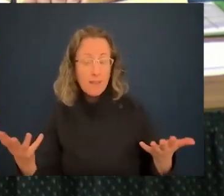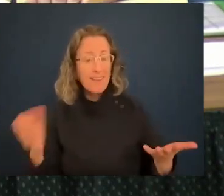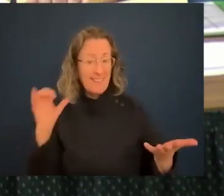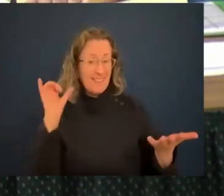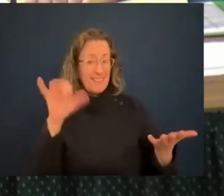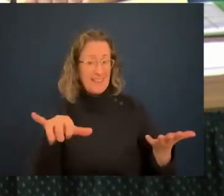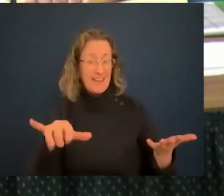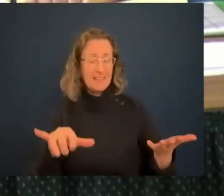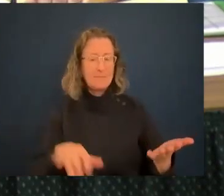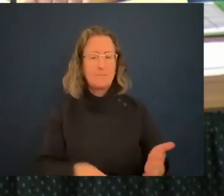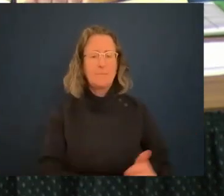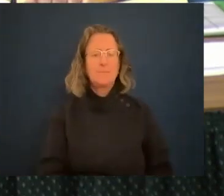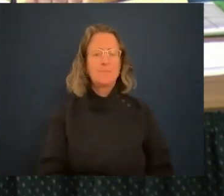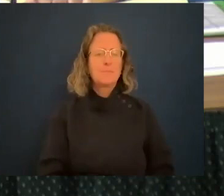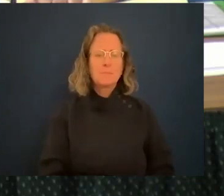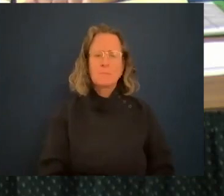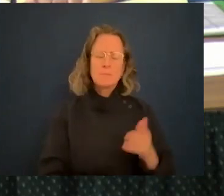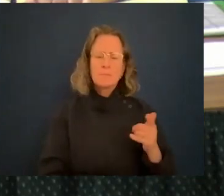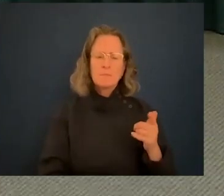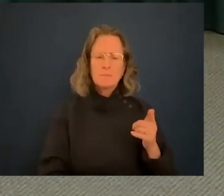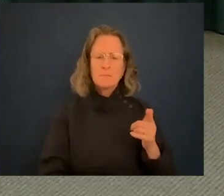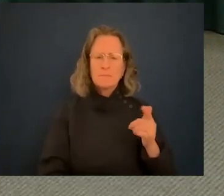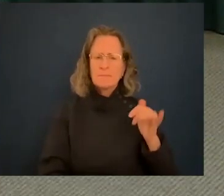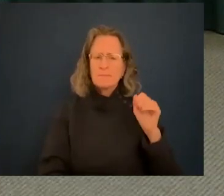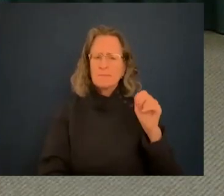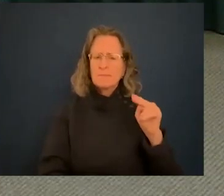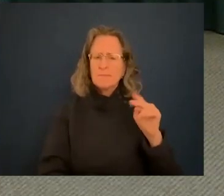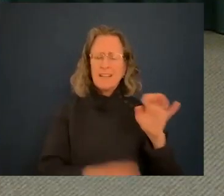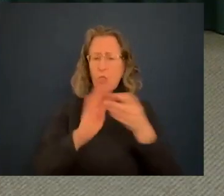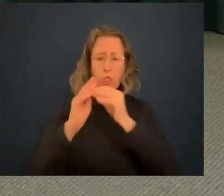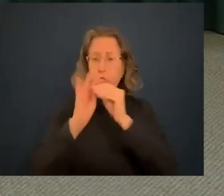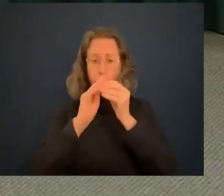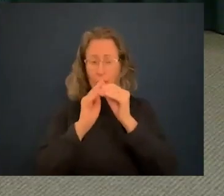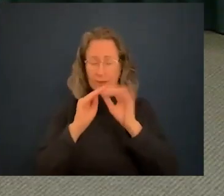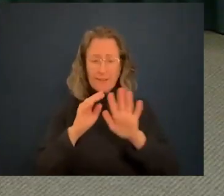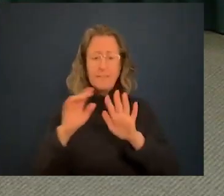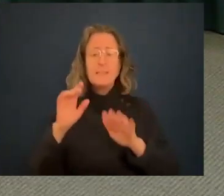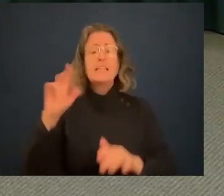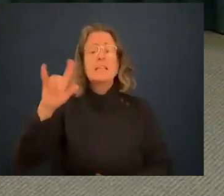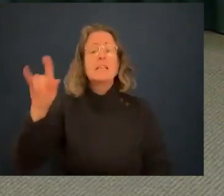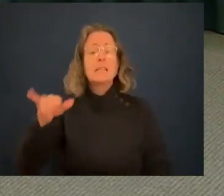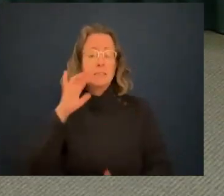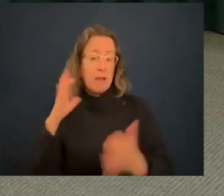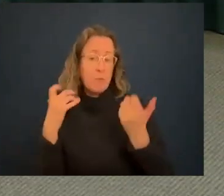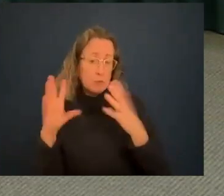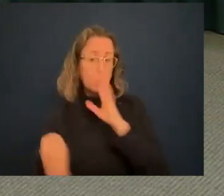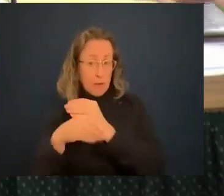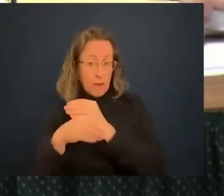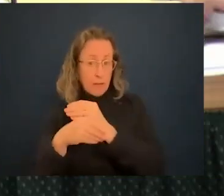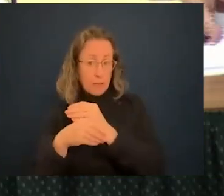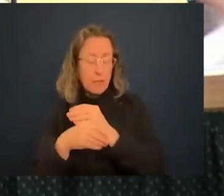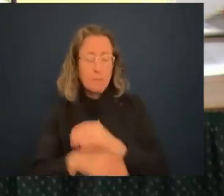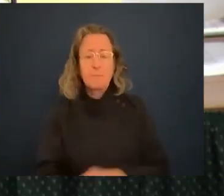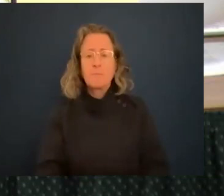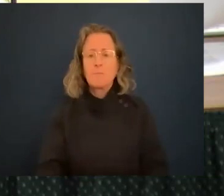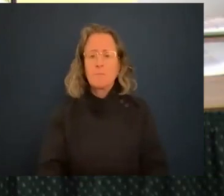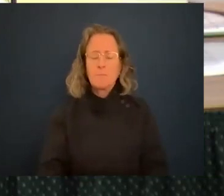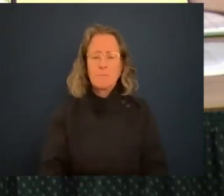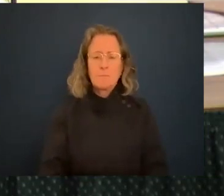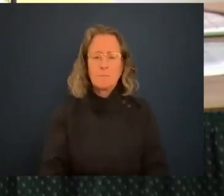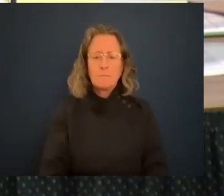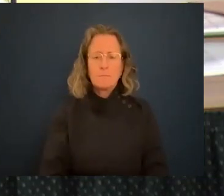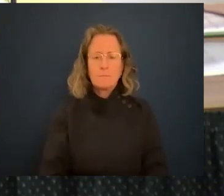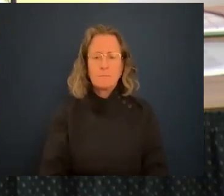uh I don't know who had there I saw well let me just add to what Tim said okay and that you know these